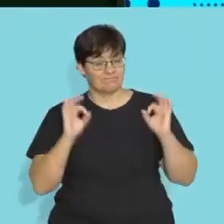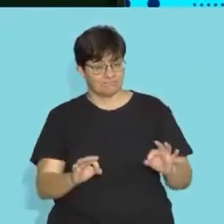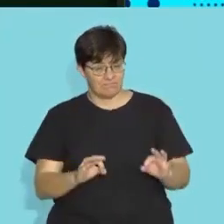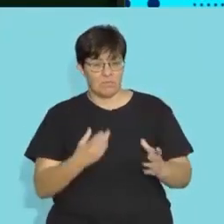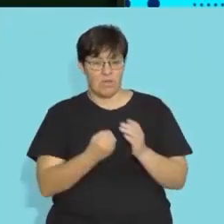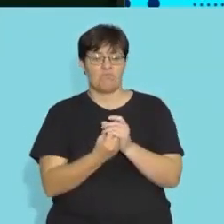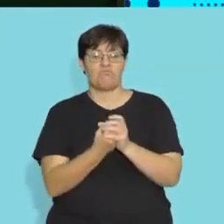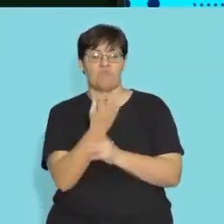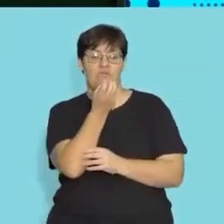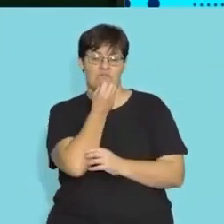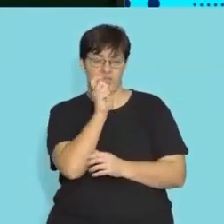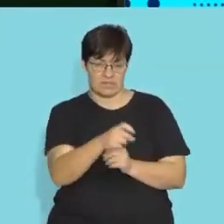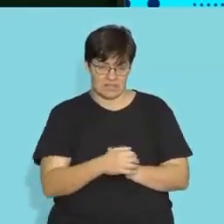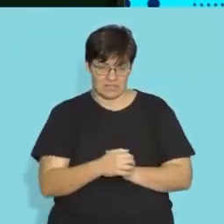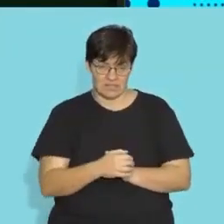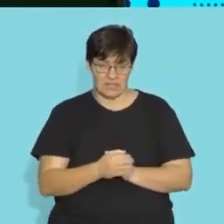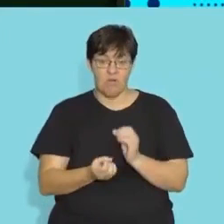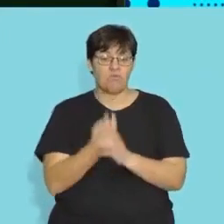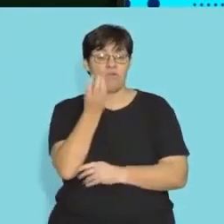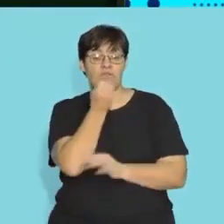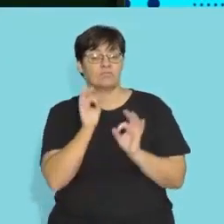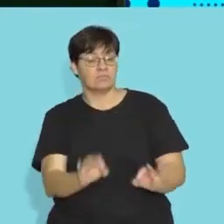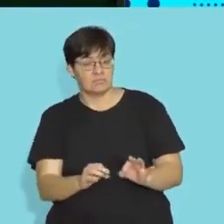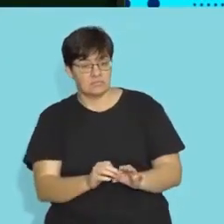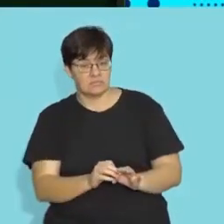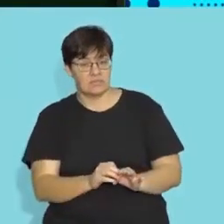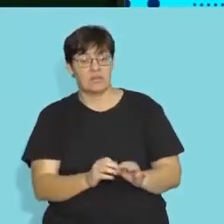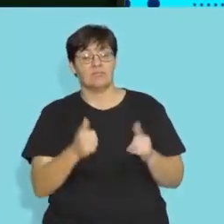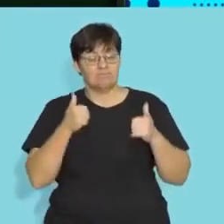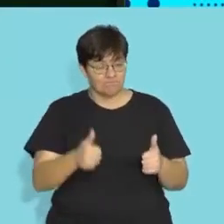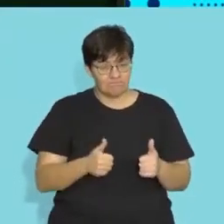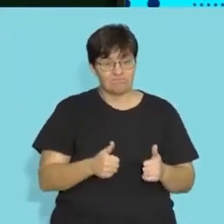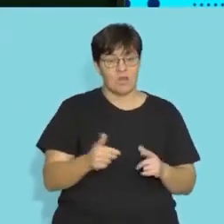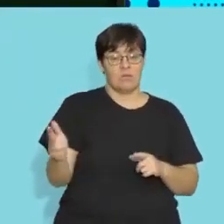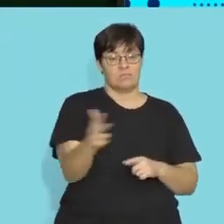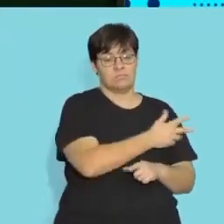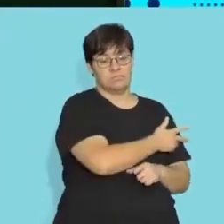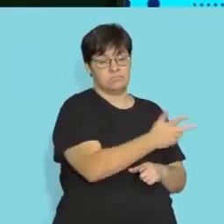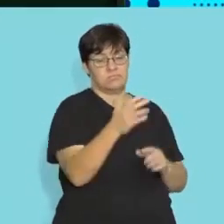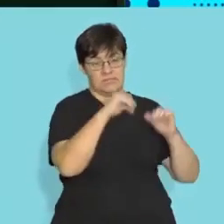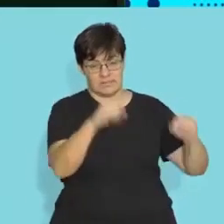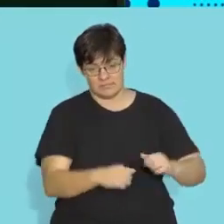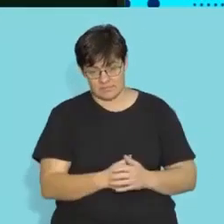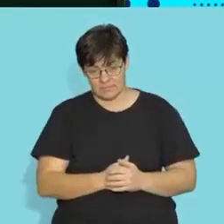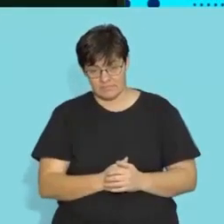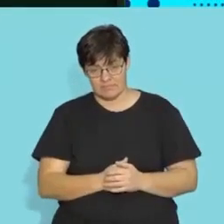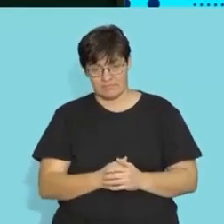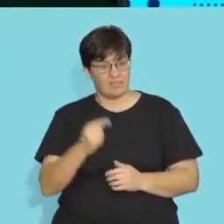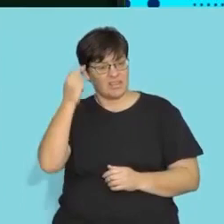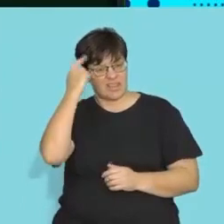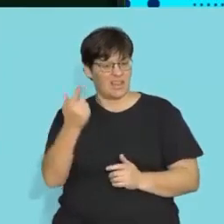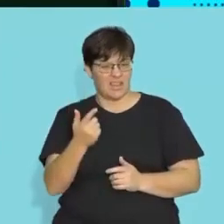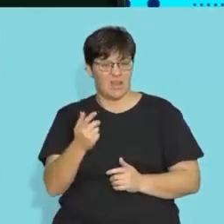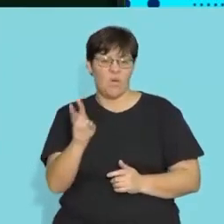In order for us to be able to survive, we need to be able to grow crop. To grow crop effectively, we need to have good, effective irrigation